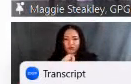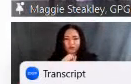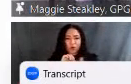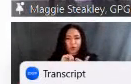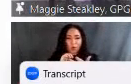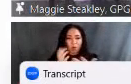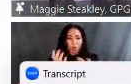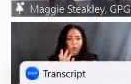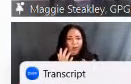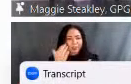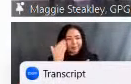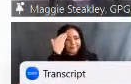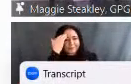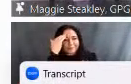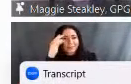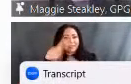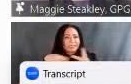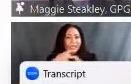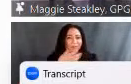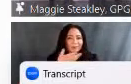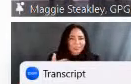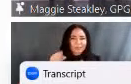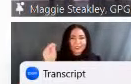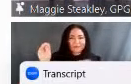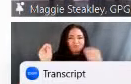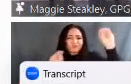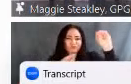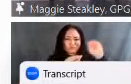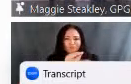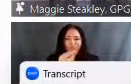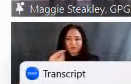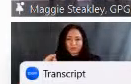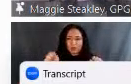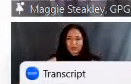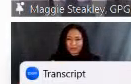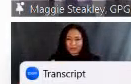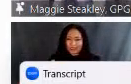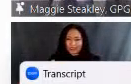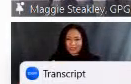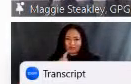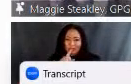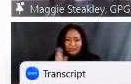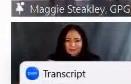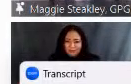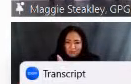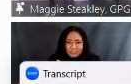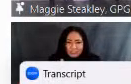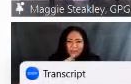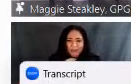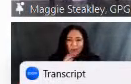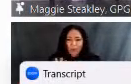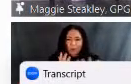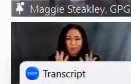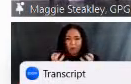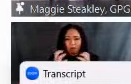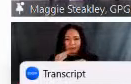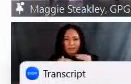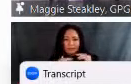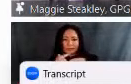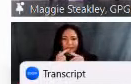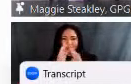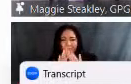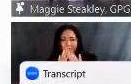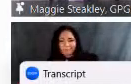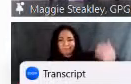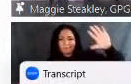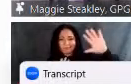put in different areas and kind of look at, so that we can be strategic with what we're wanting to build across at the